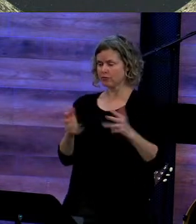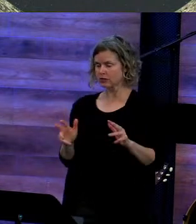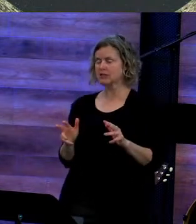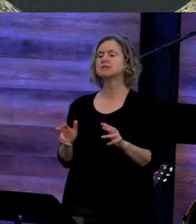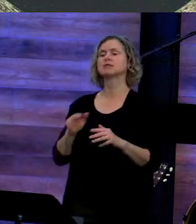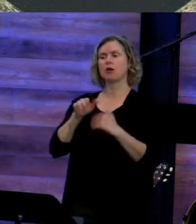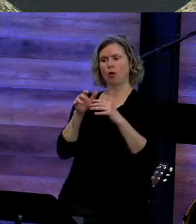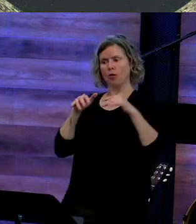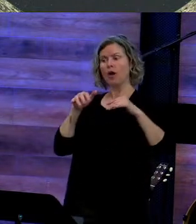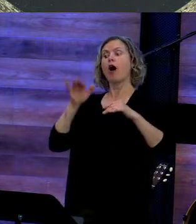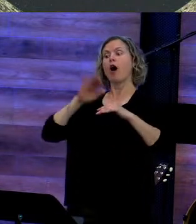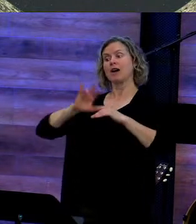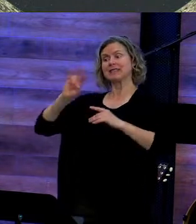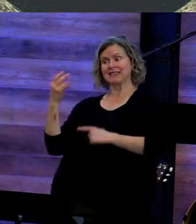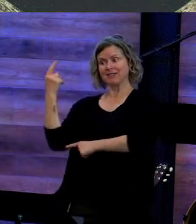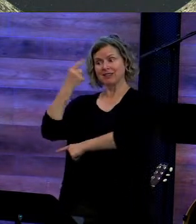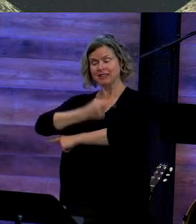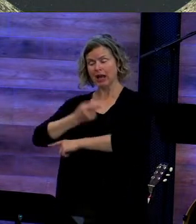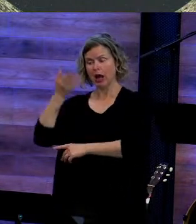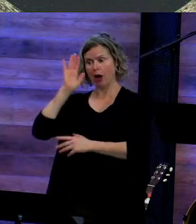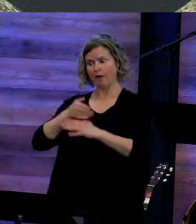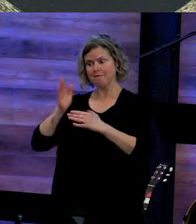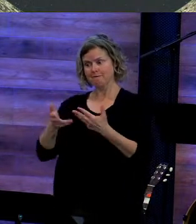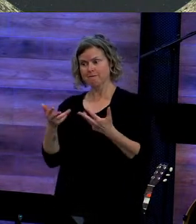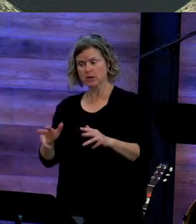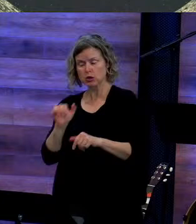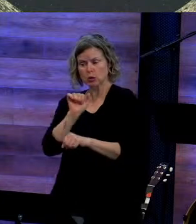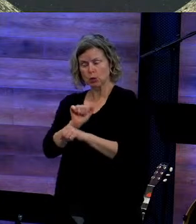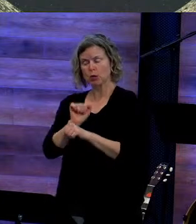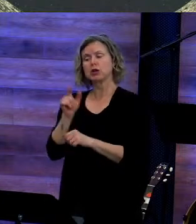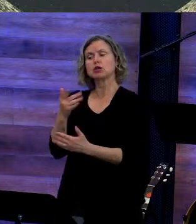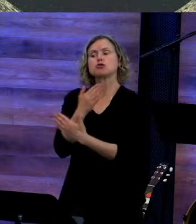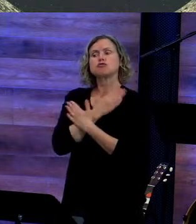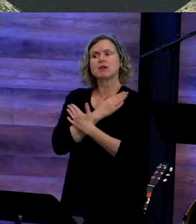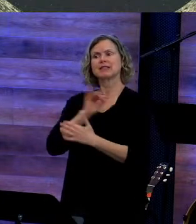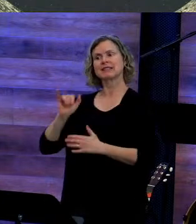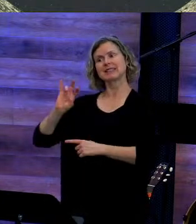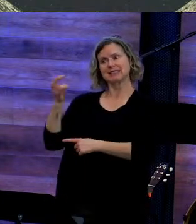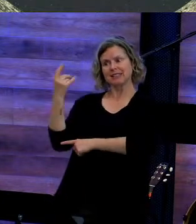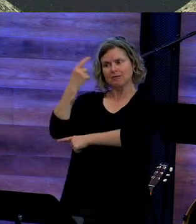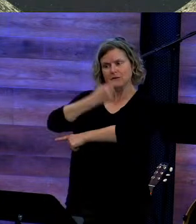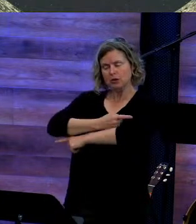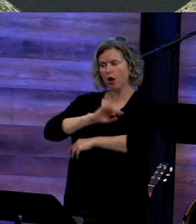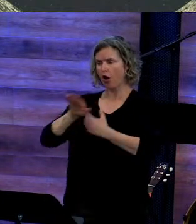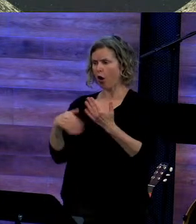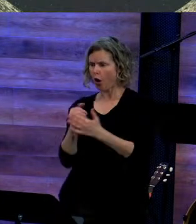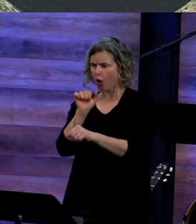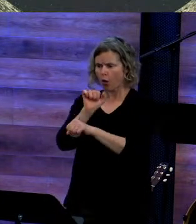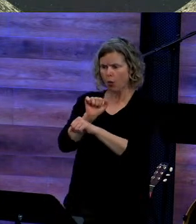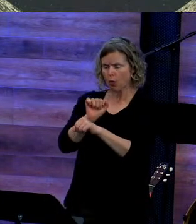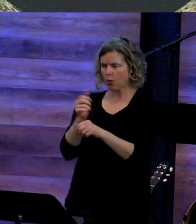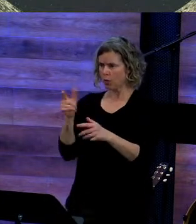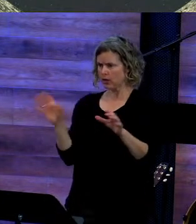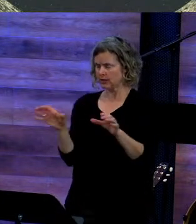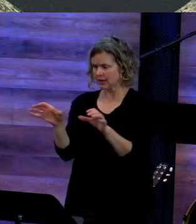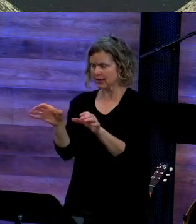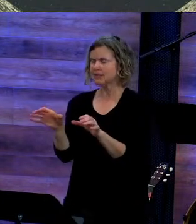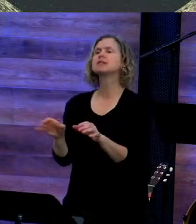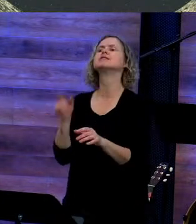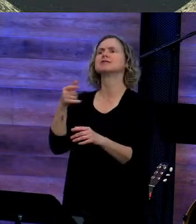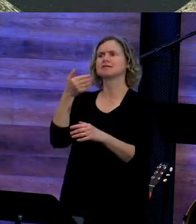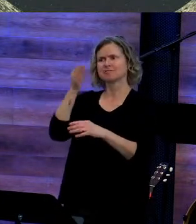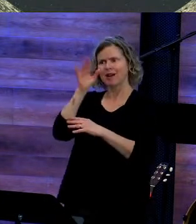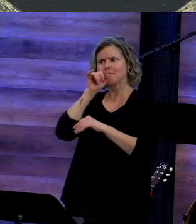7th day, God finished his work that he had done, and he rested on the 7th day from all his work that he had done. So